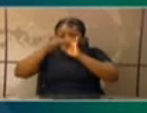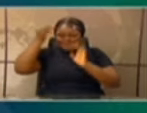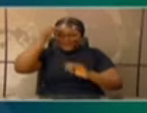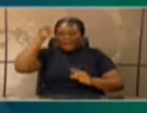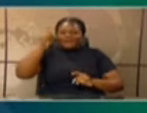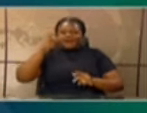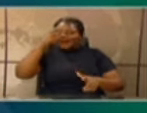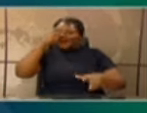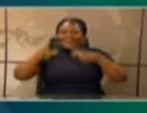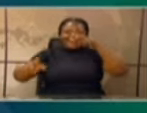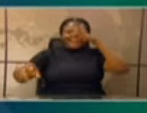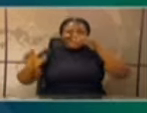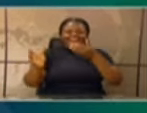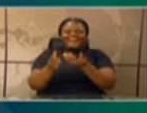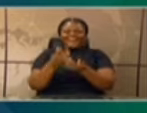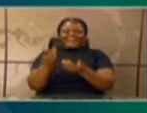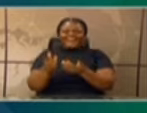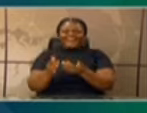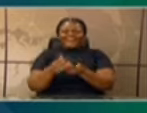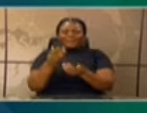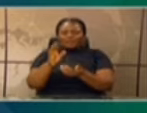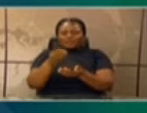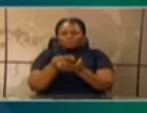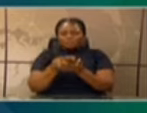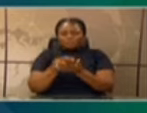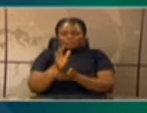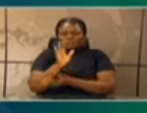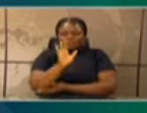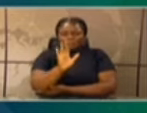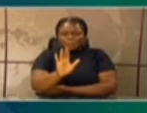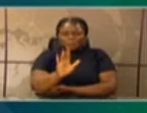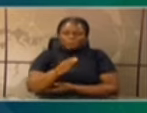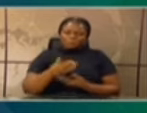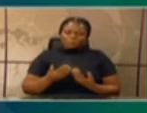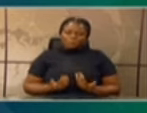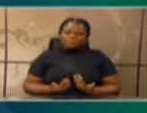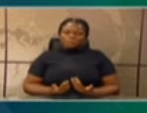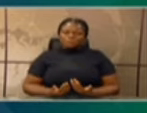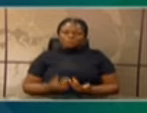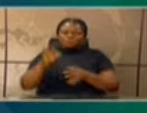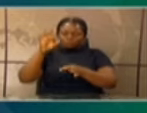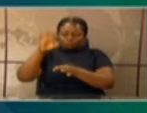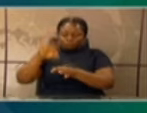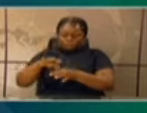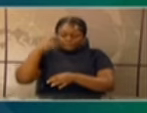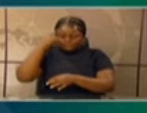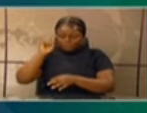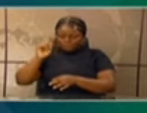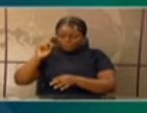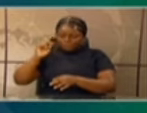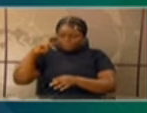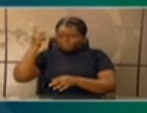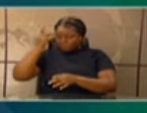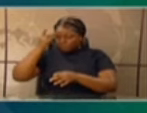It is a Yetu Abama political party. I, your fellow Amanyoku, na.